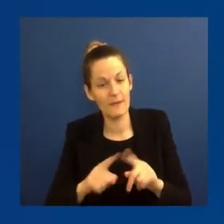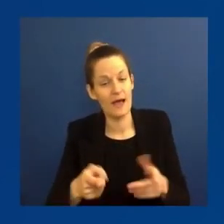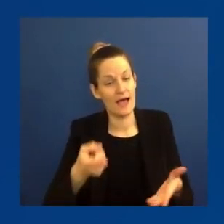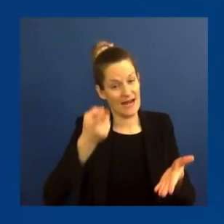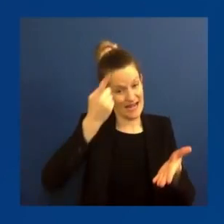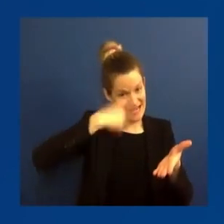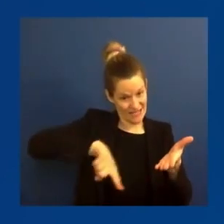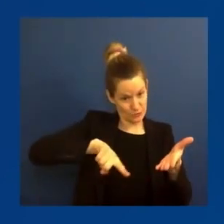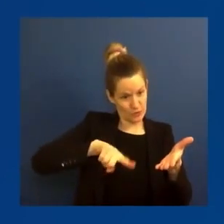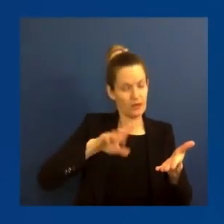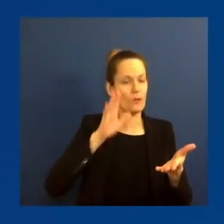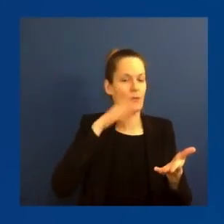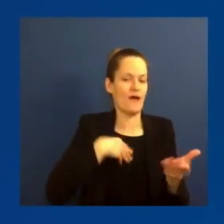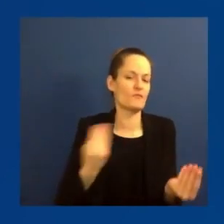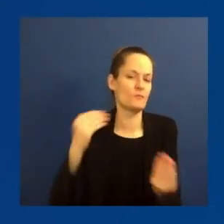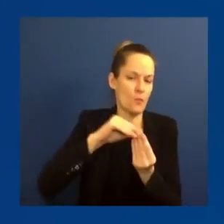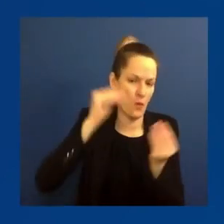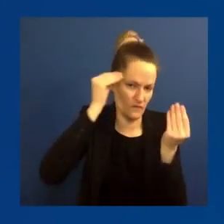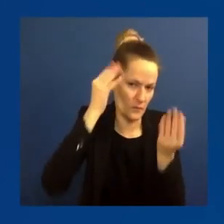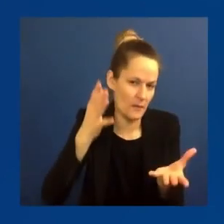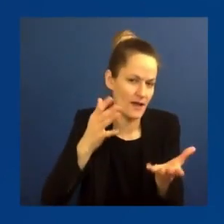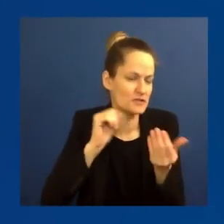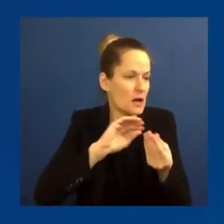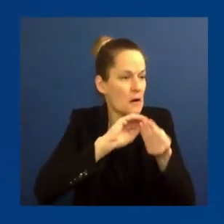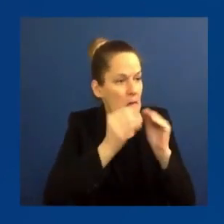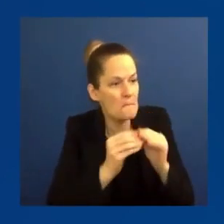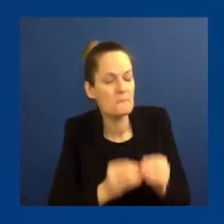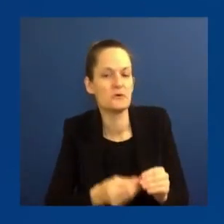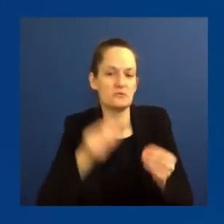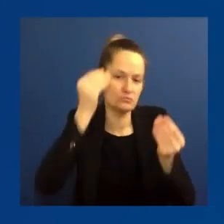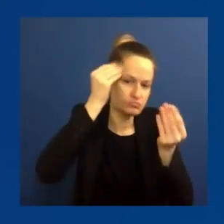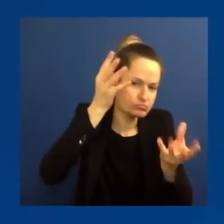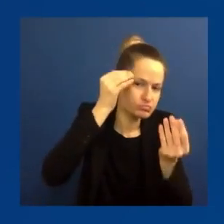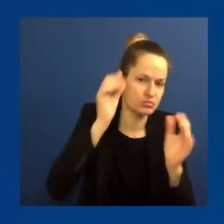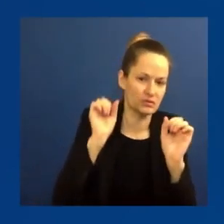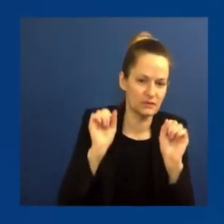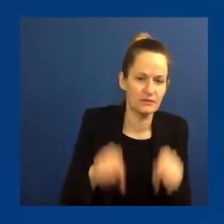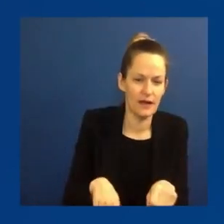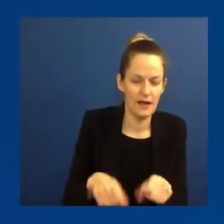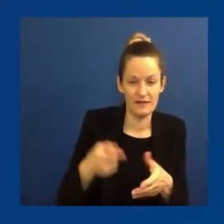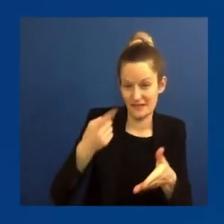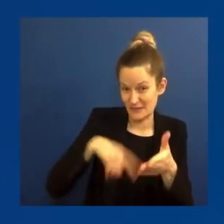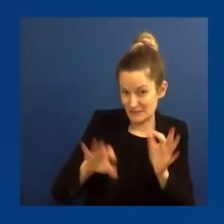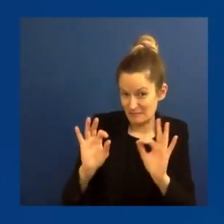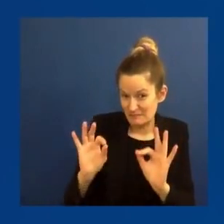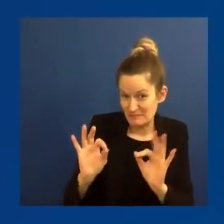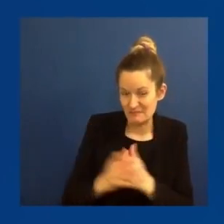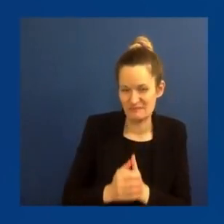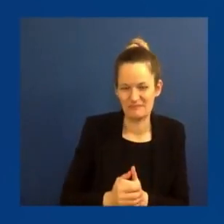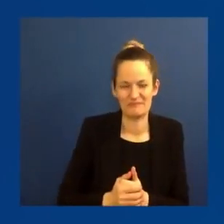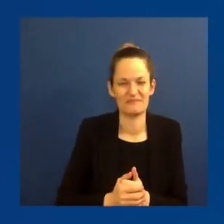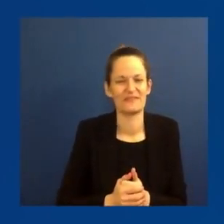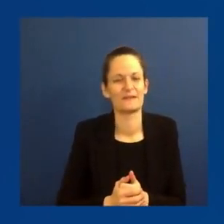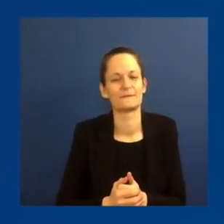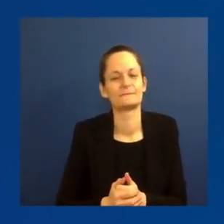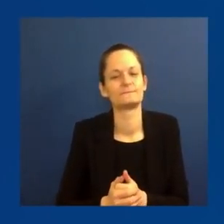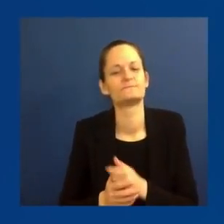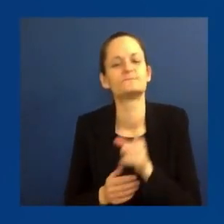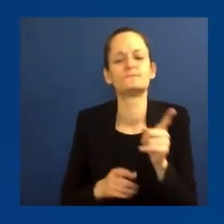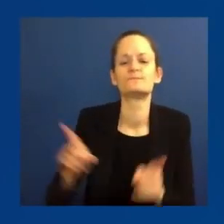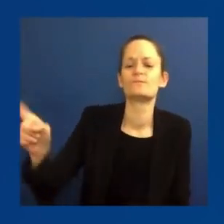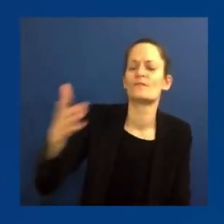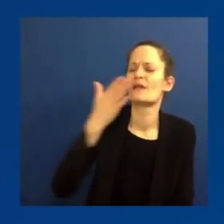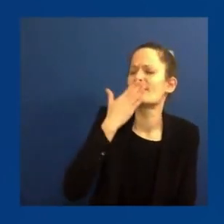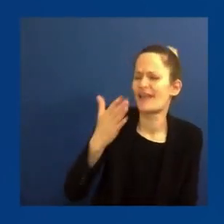we'll report that number publicly. Over to you, Dr. Walensky. Yeah, thank you for that question, Caitlin. So, in public